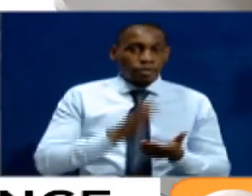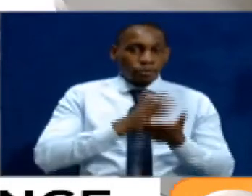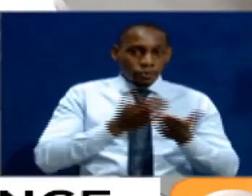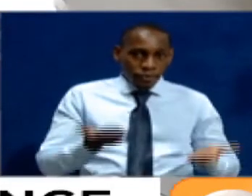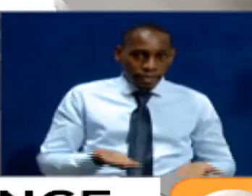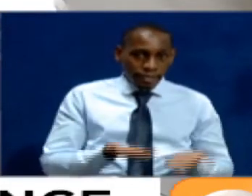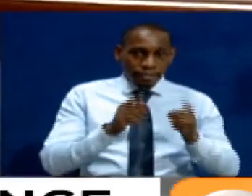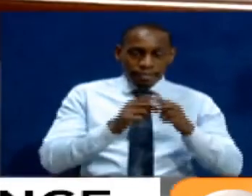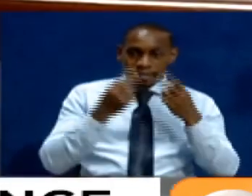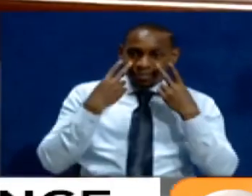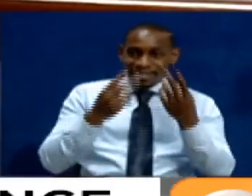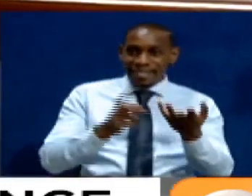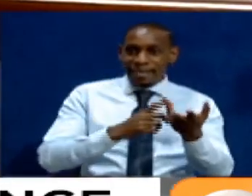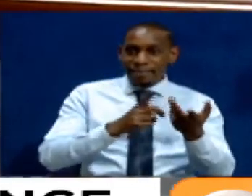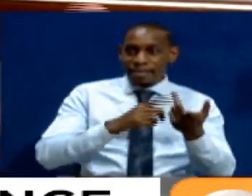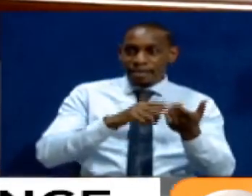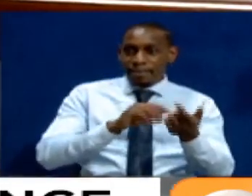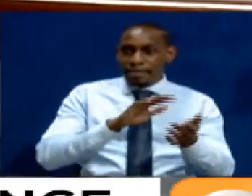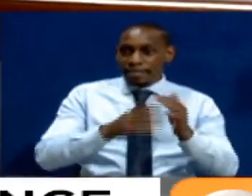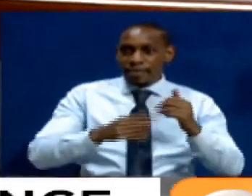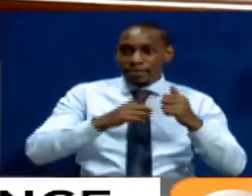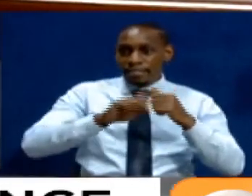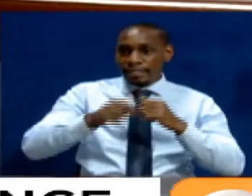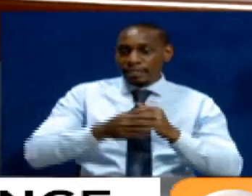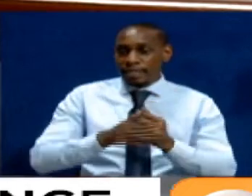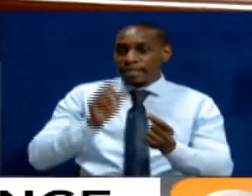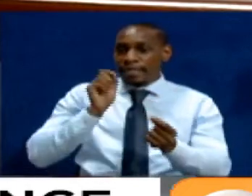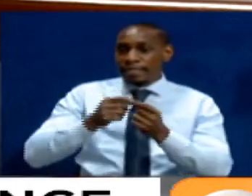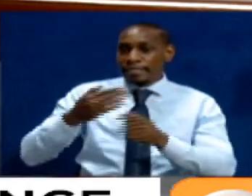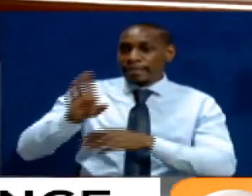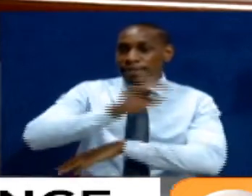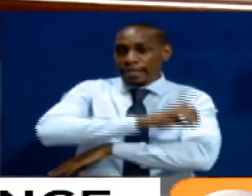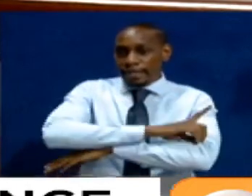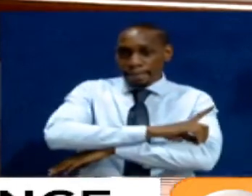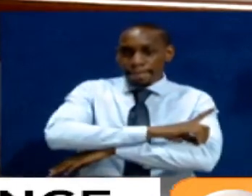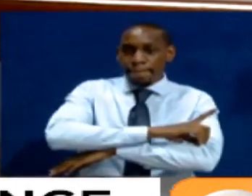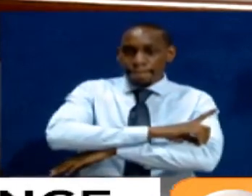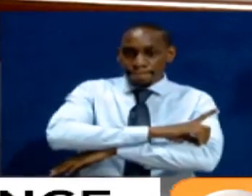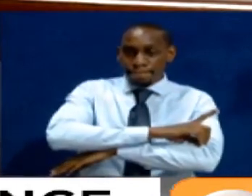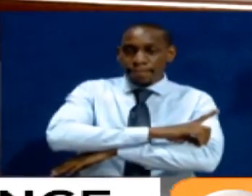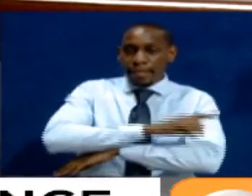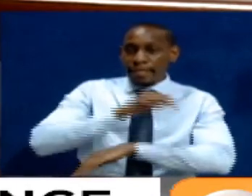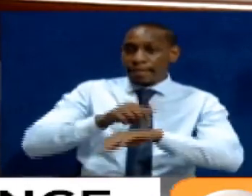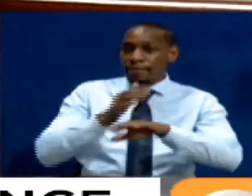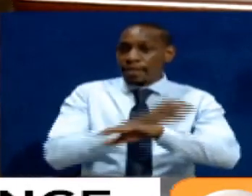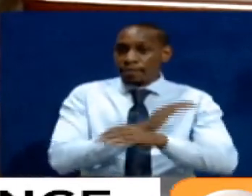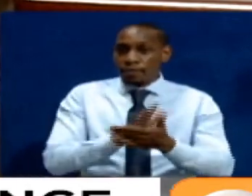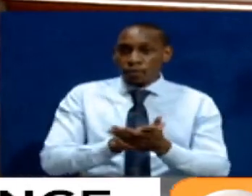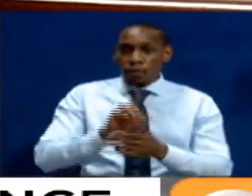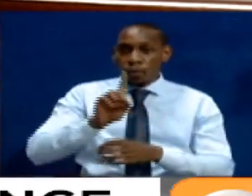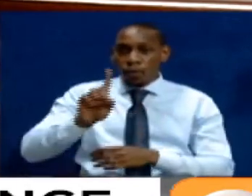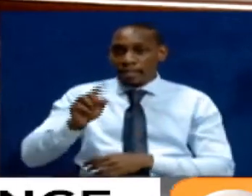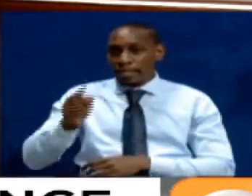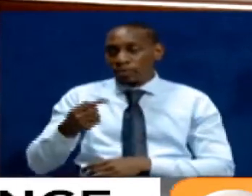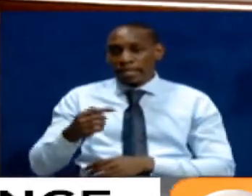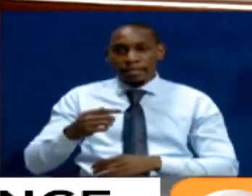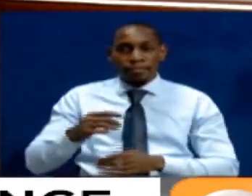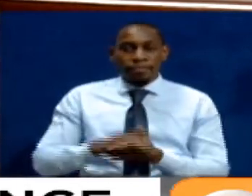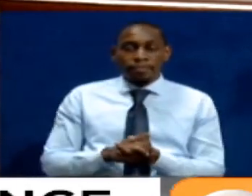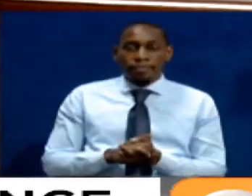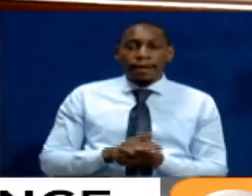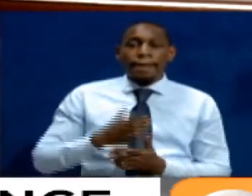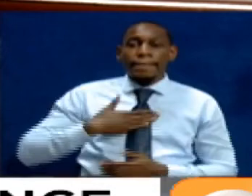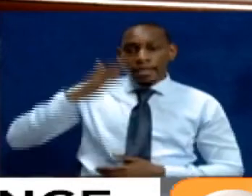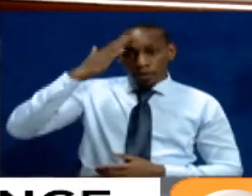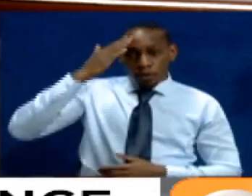and you can see from the numbers, something like 6,000 tests per day. There was a time we were hardly doing 1,000. I